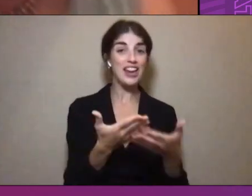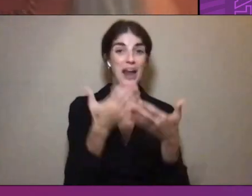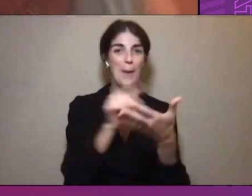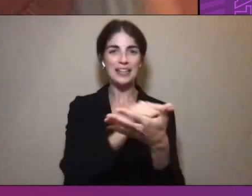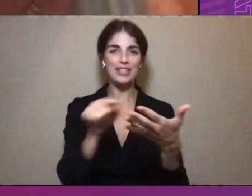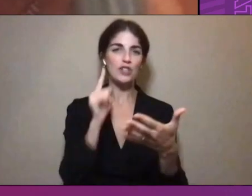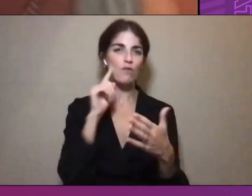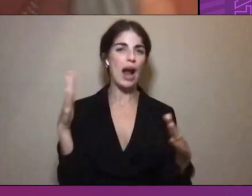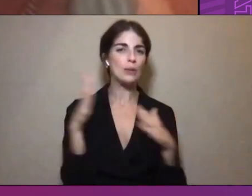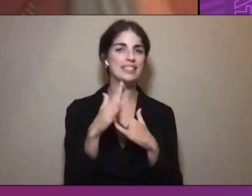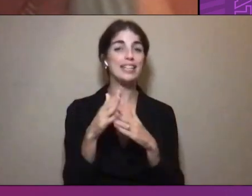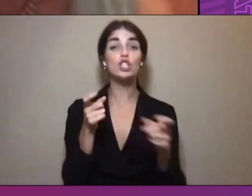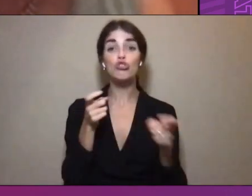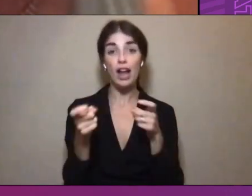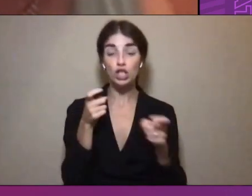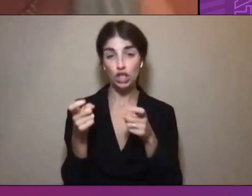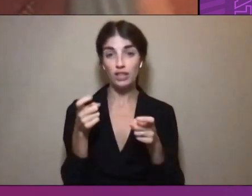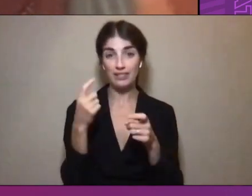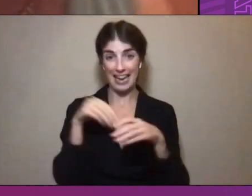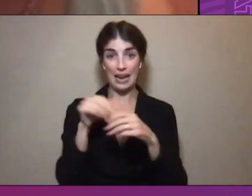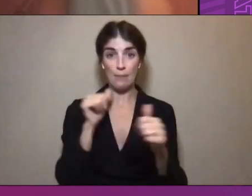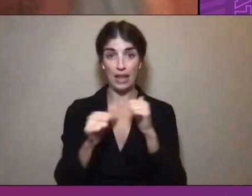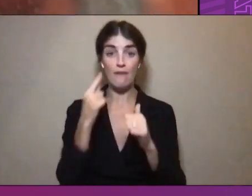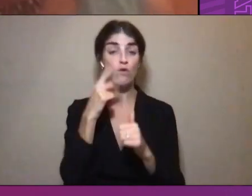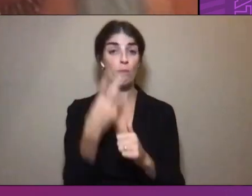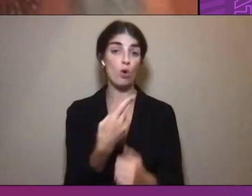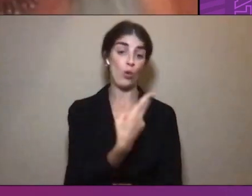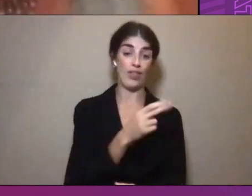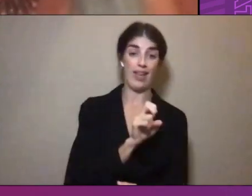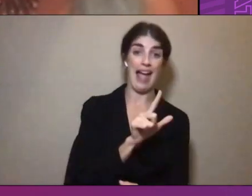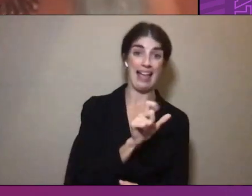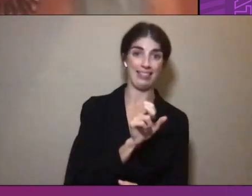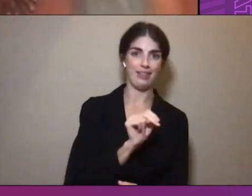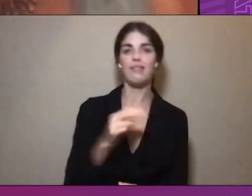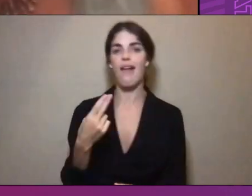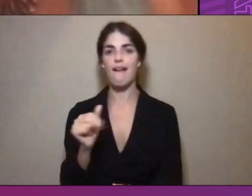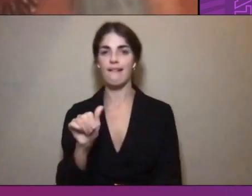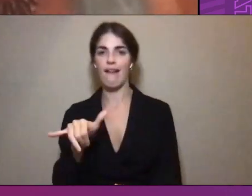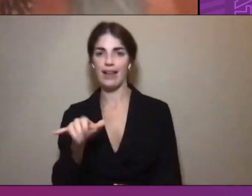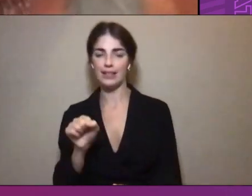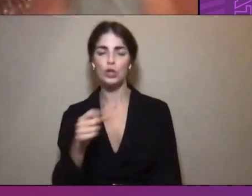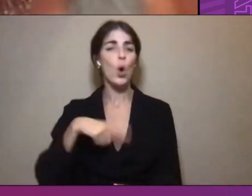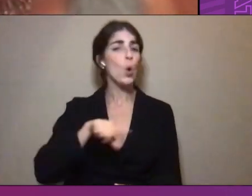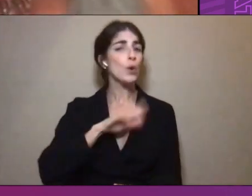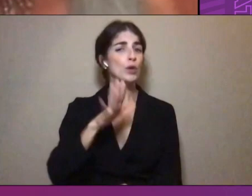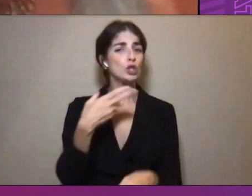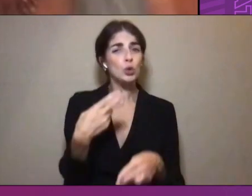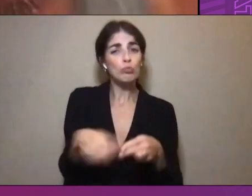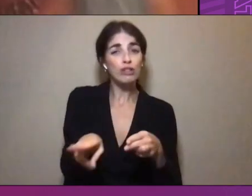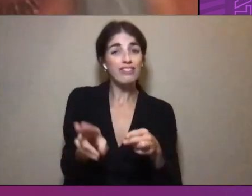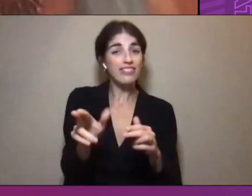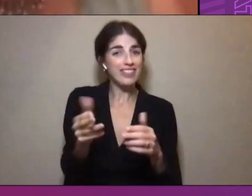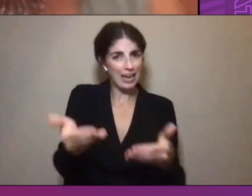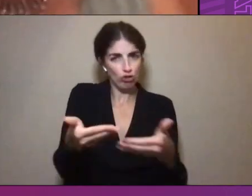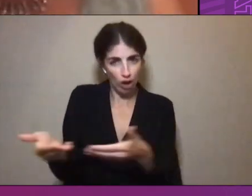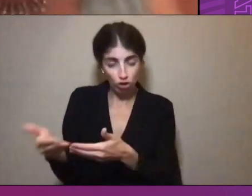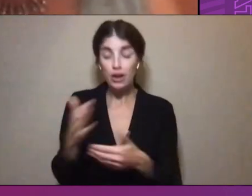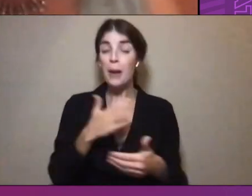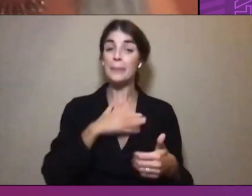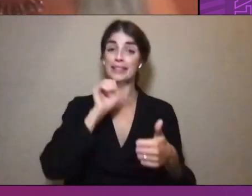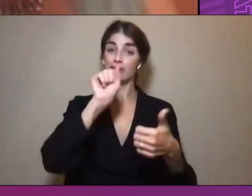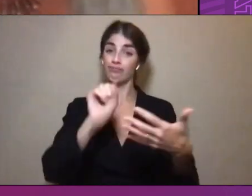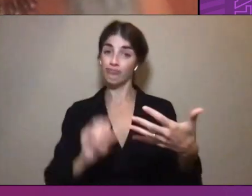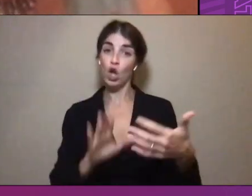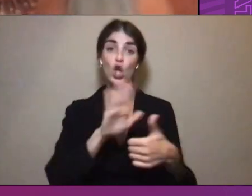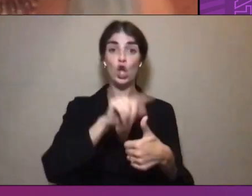the Helen and Hayes categories. We will do a brief round of introductions. Please tell us your name, your